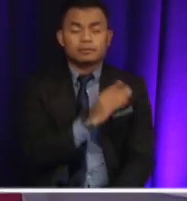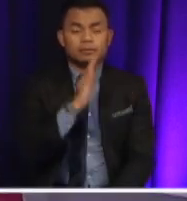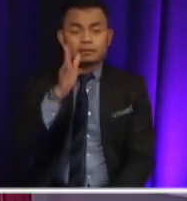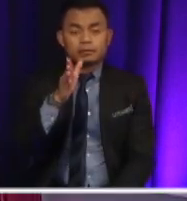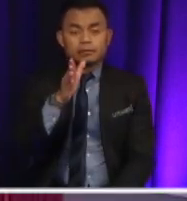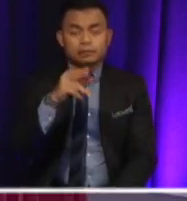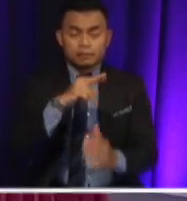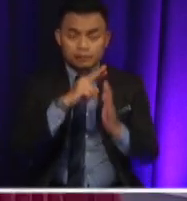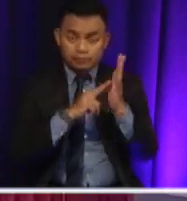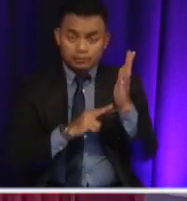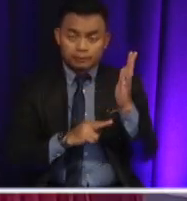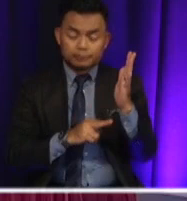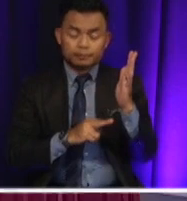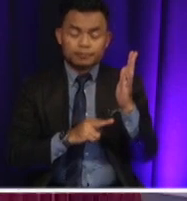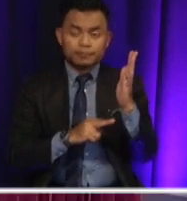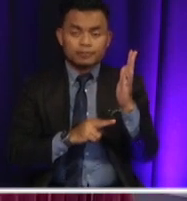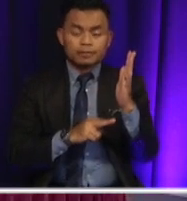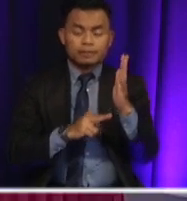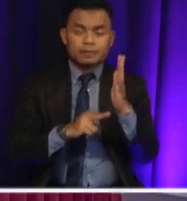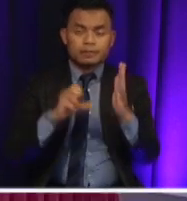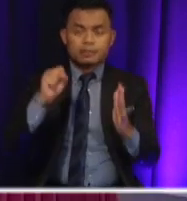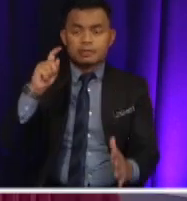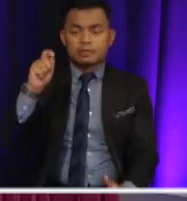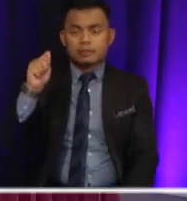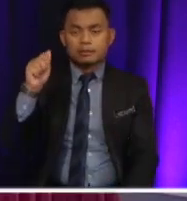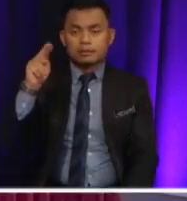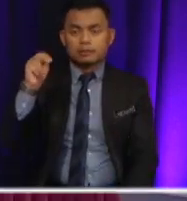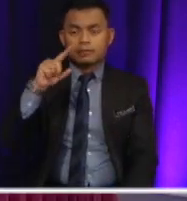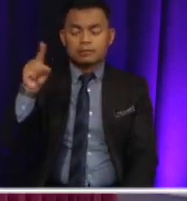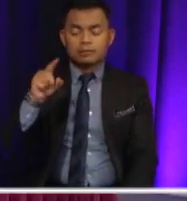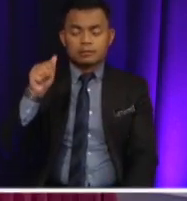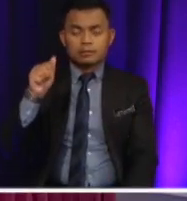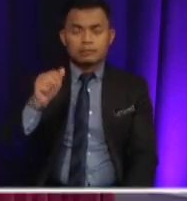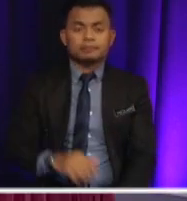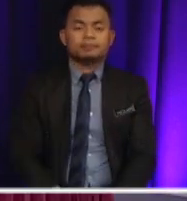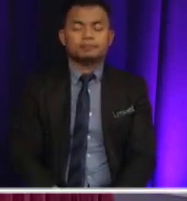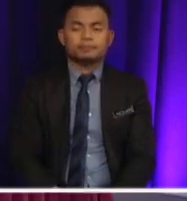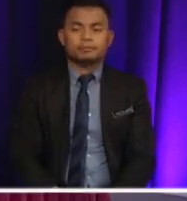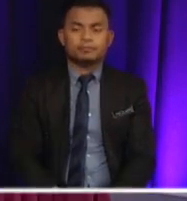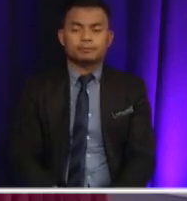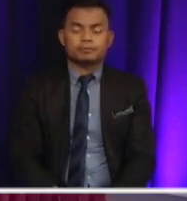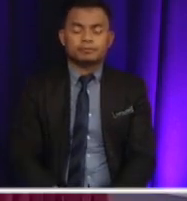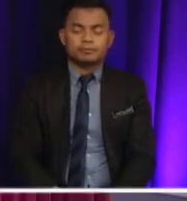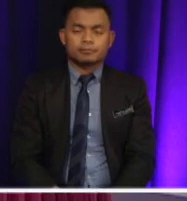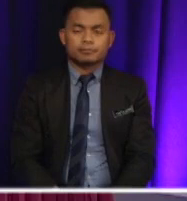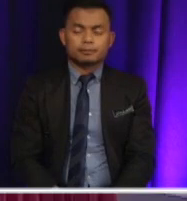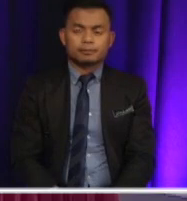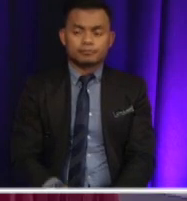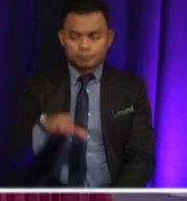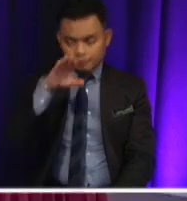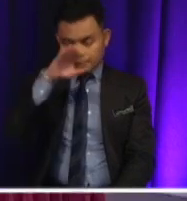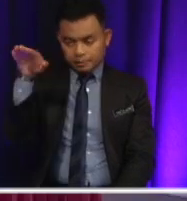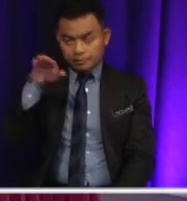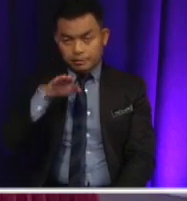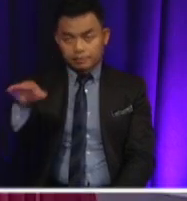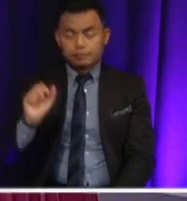poem stanza by stanza. All right, but before we read the stanza, let's look at some of the words that I think